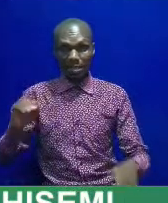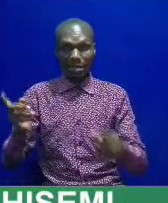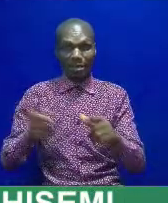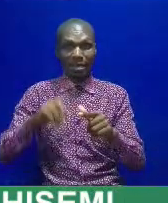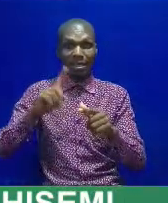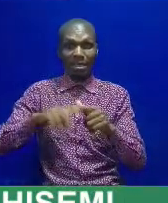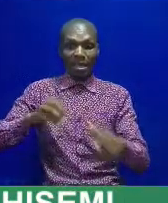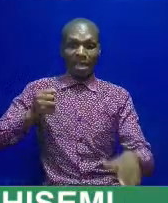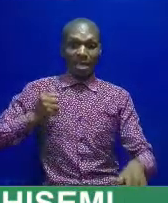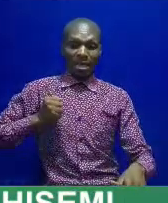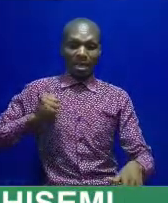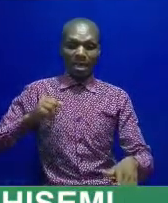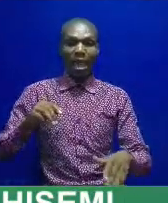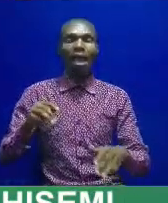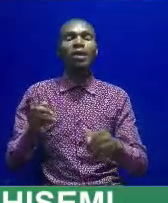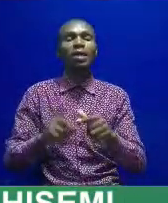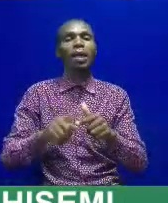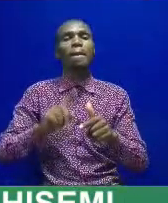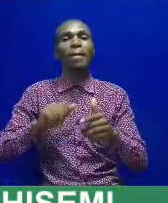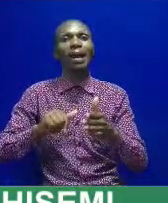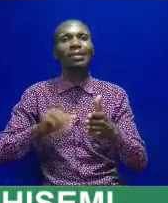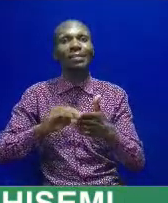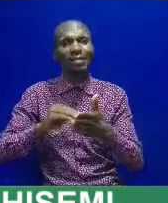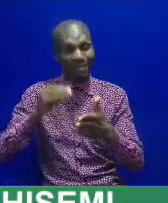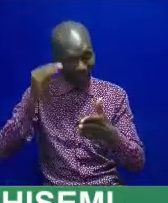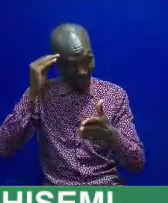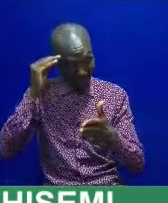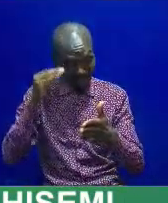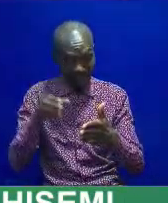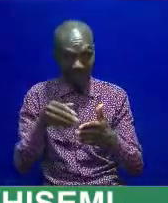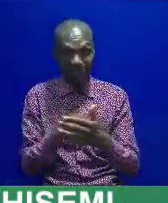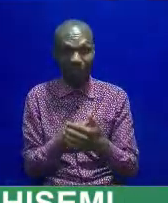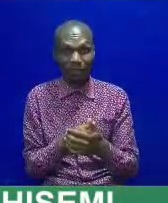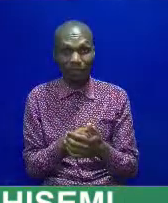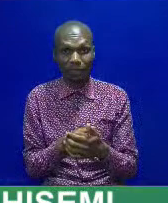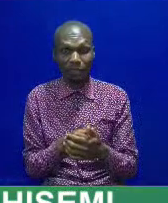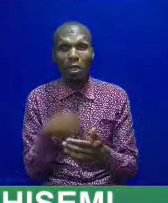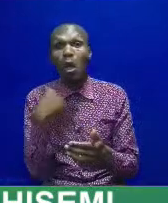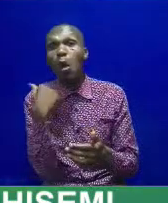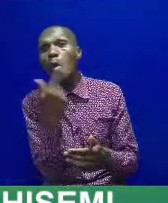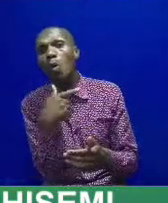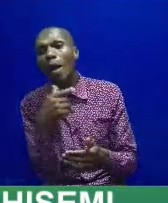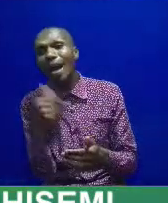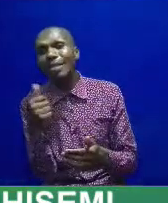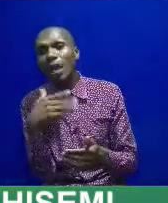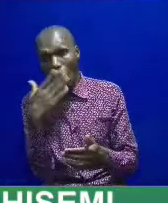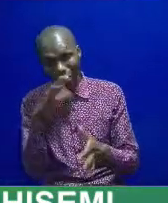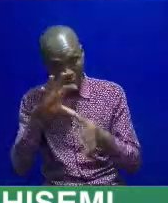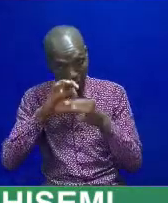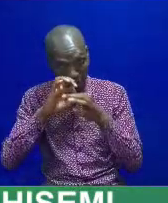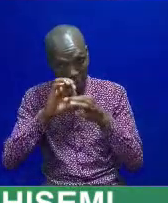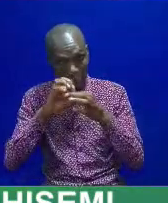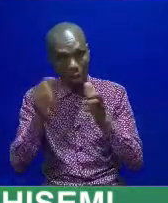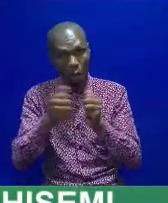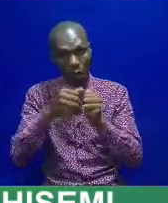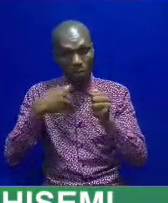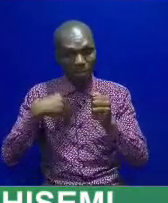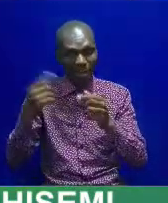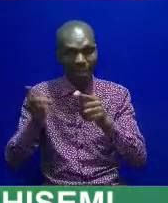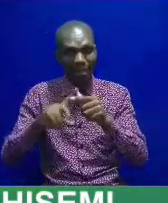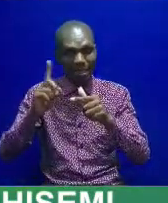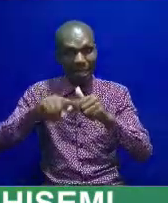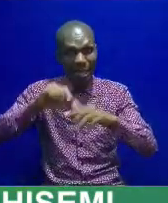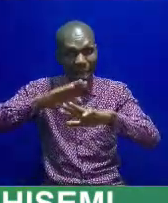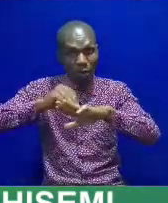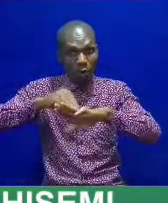the girl child a chance to realize her dream for 4 years. So whoever wants to join us, just call our